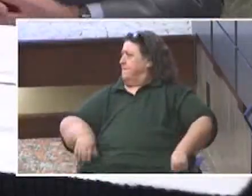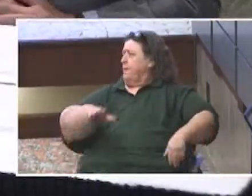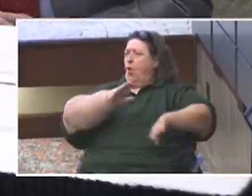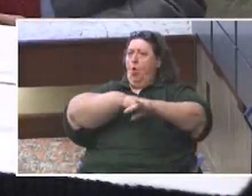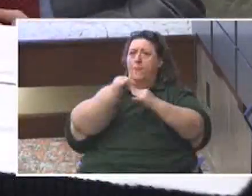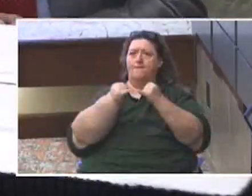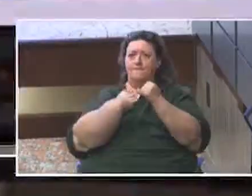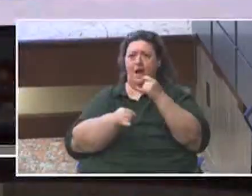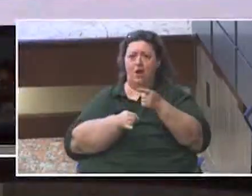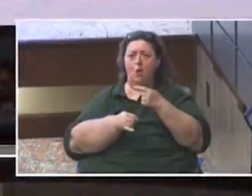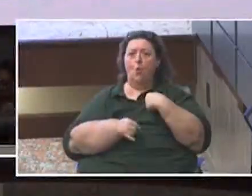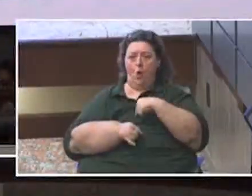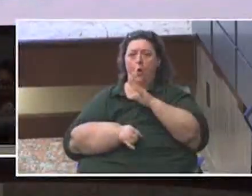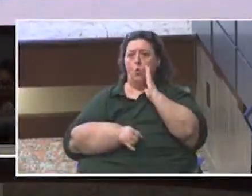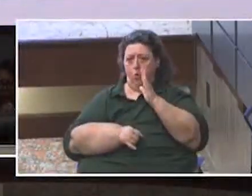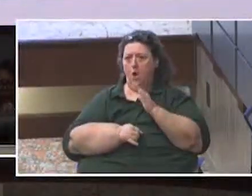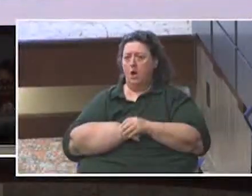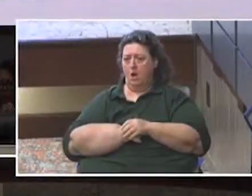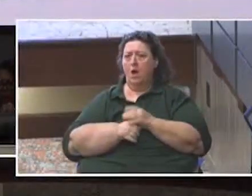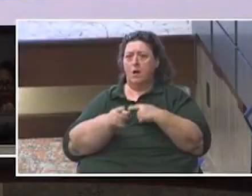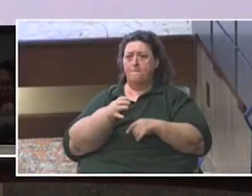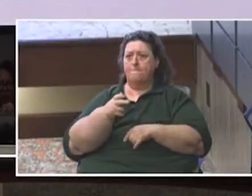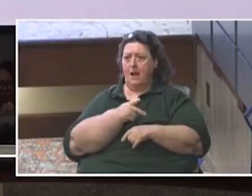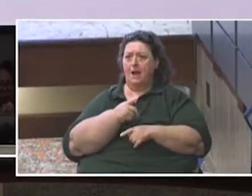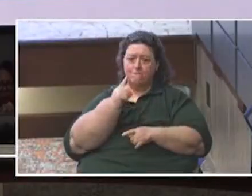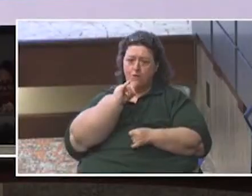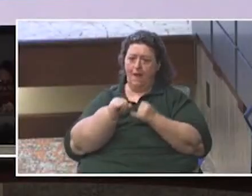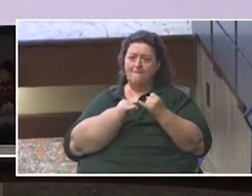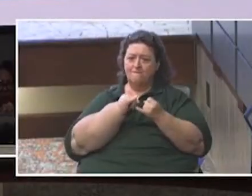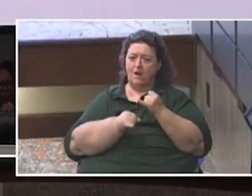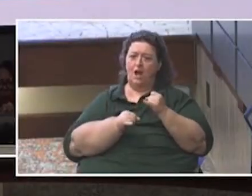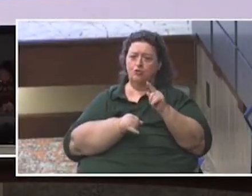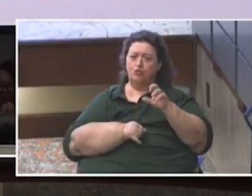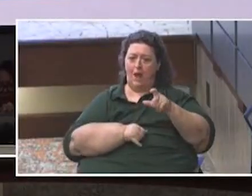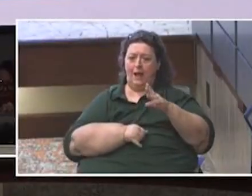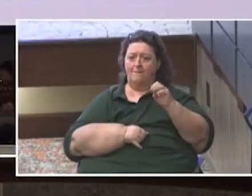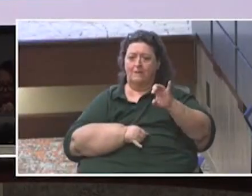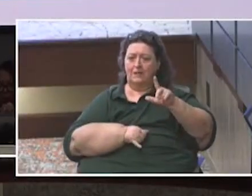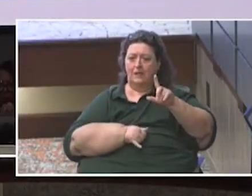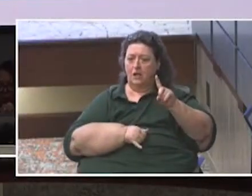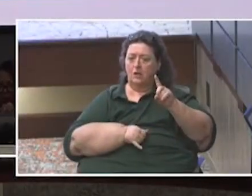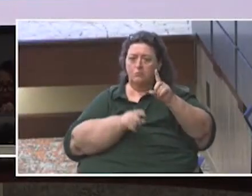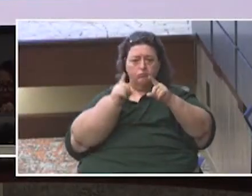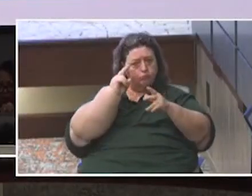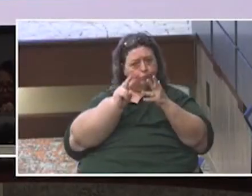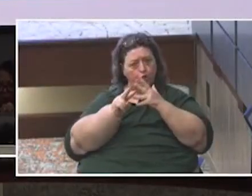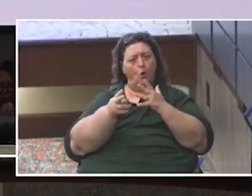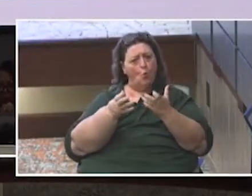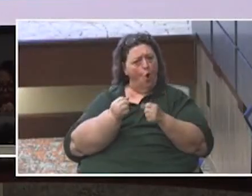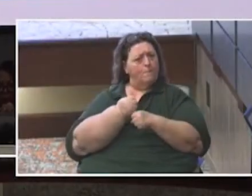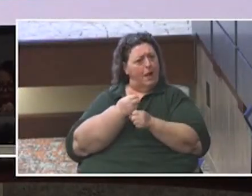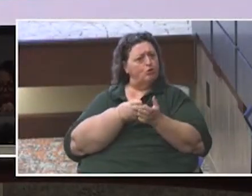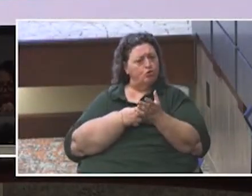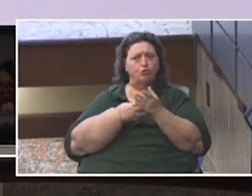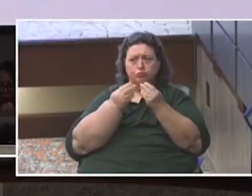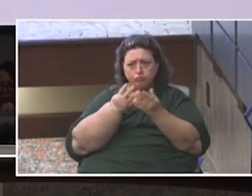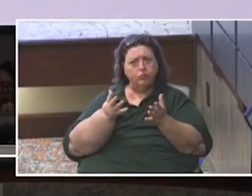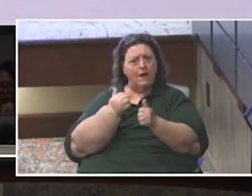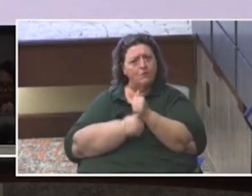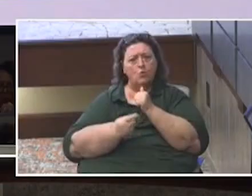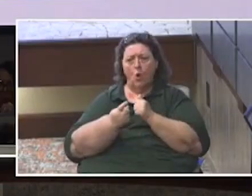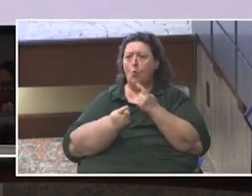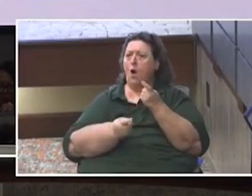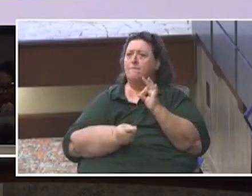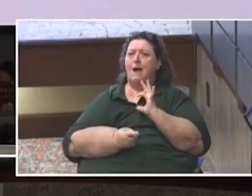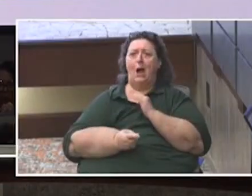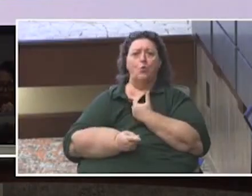there, we are going to be coming back with that final track and field scope, and want to reassure everyone, and one of the more beloved programs